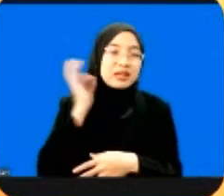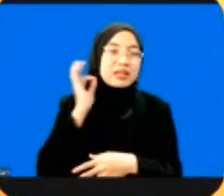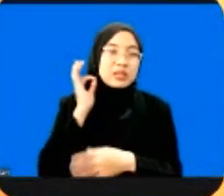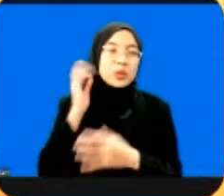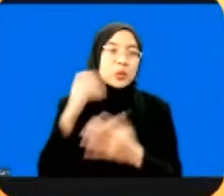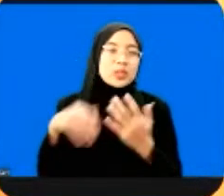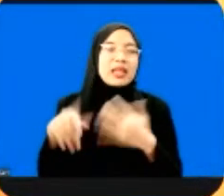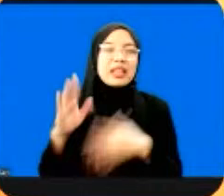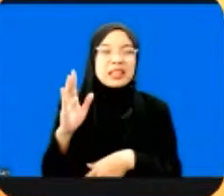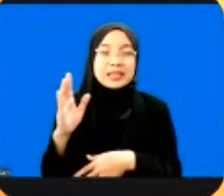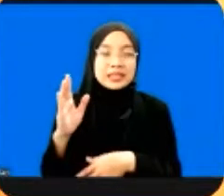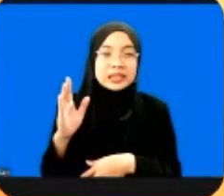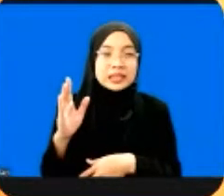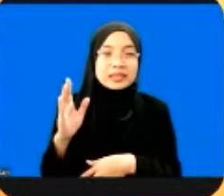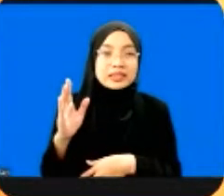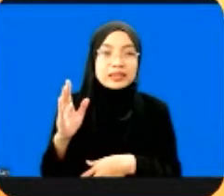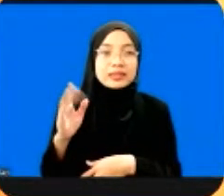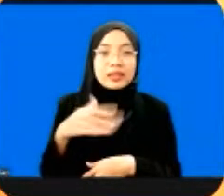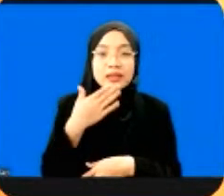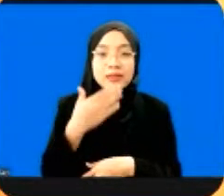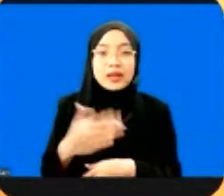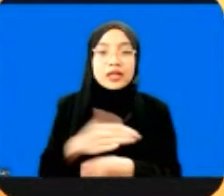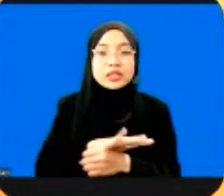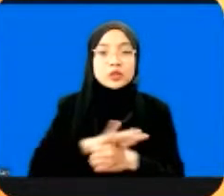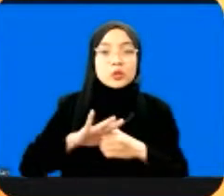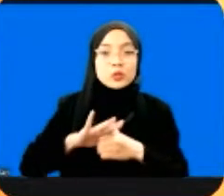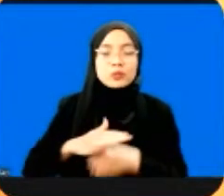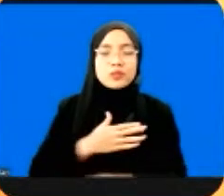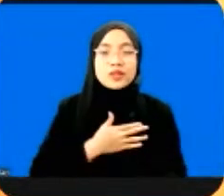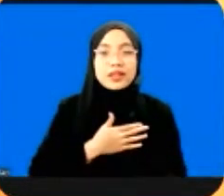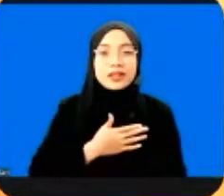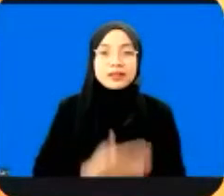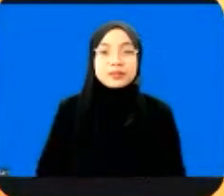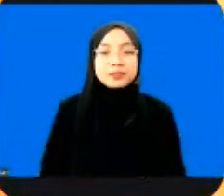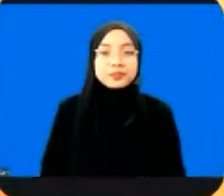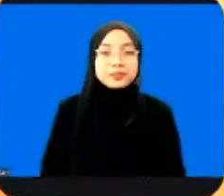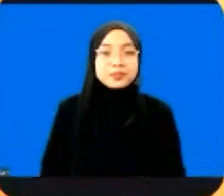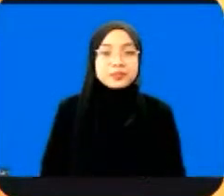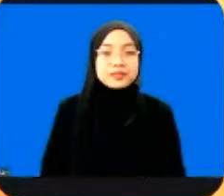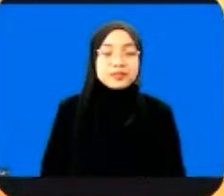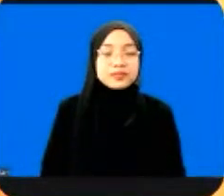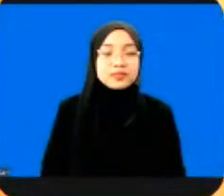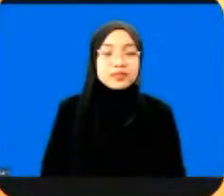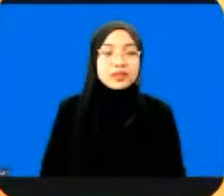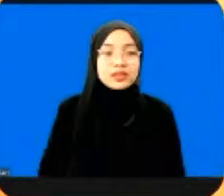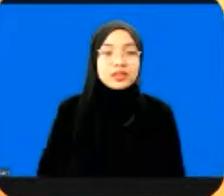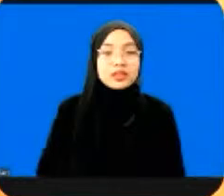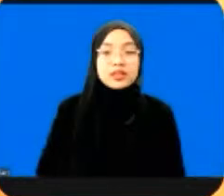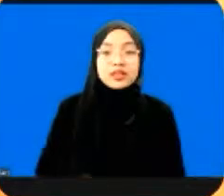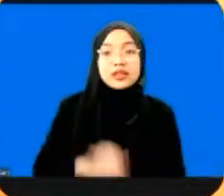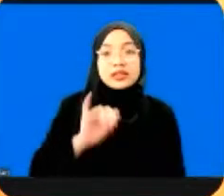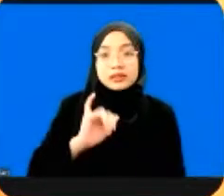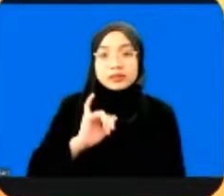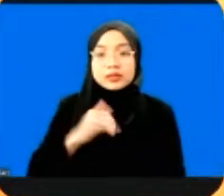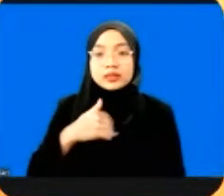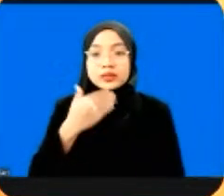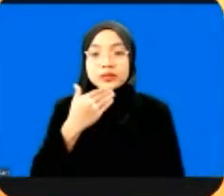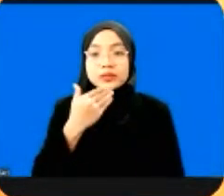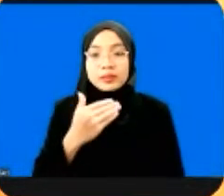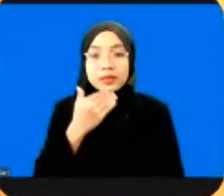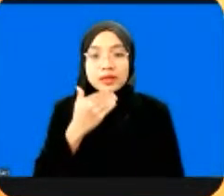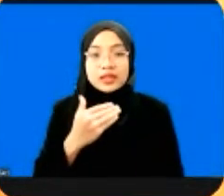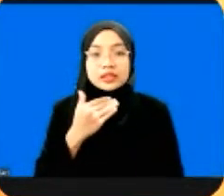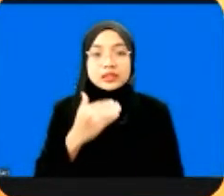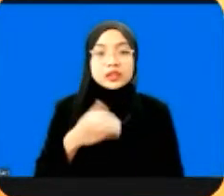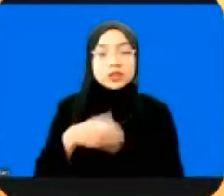you with that very important examples that we can learn from there. And risky